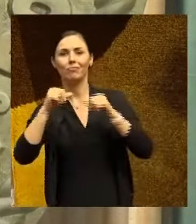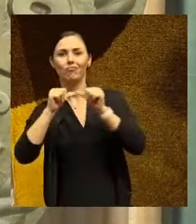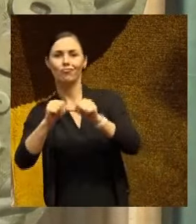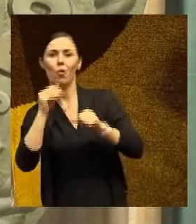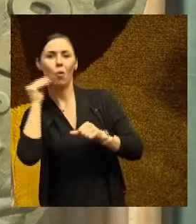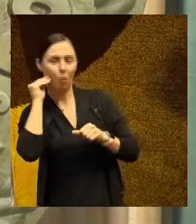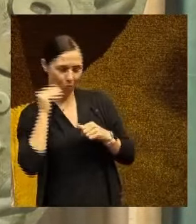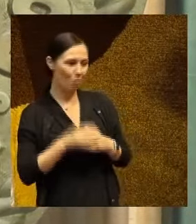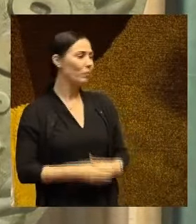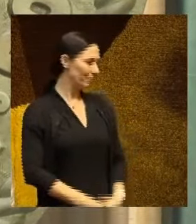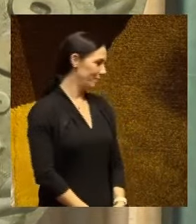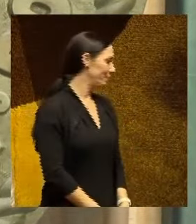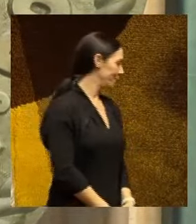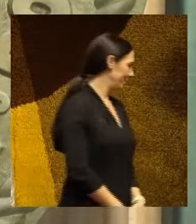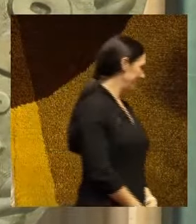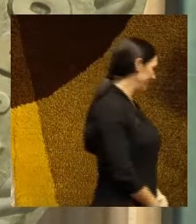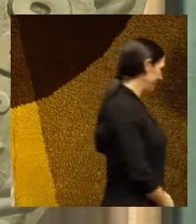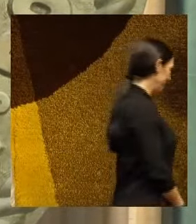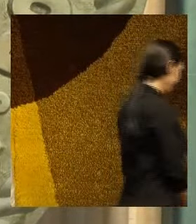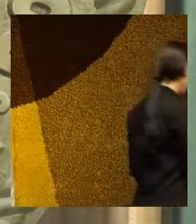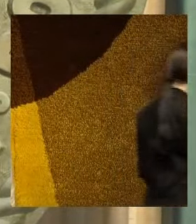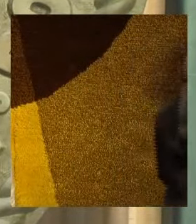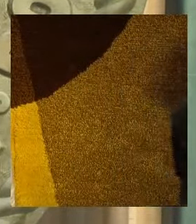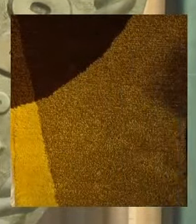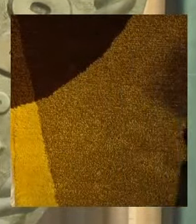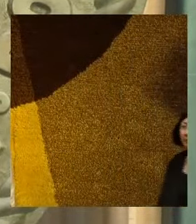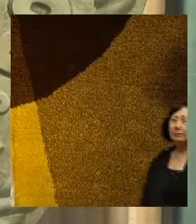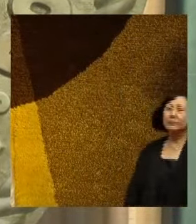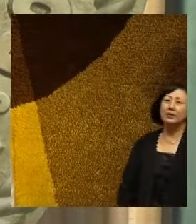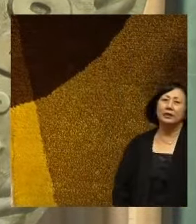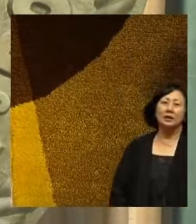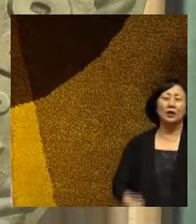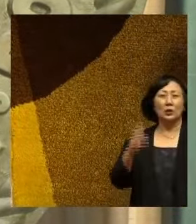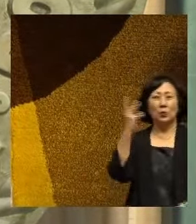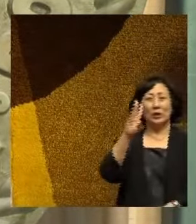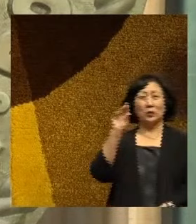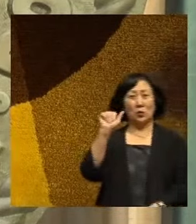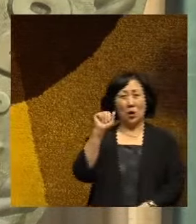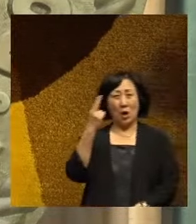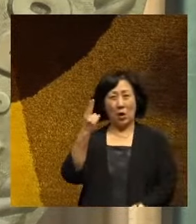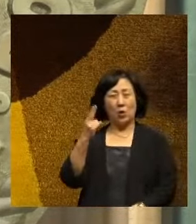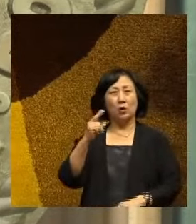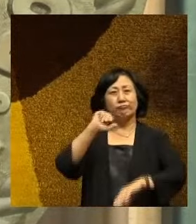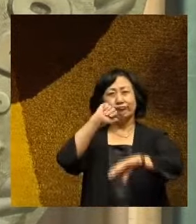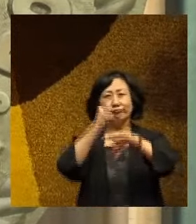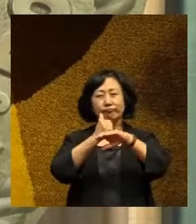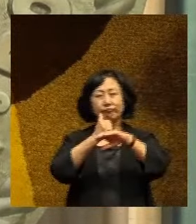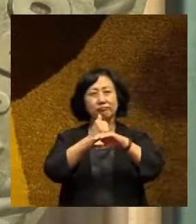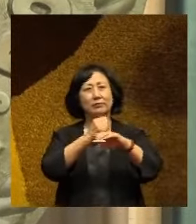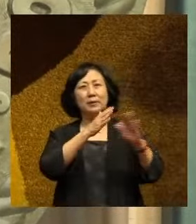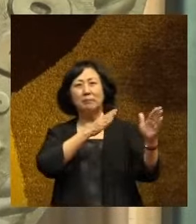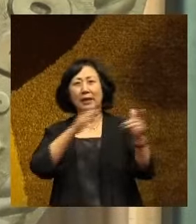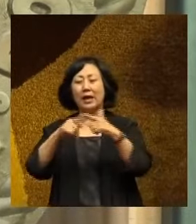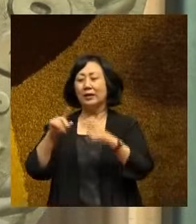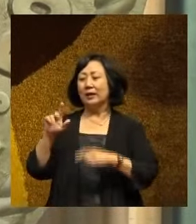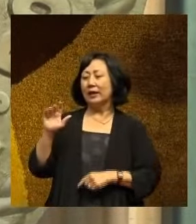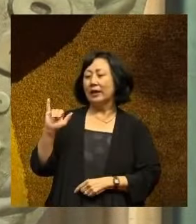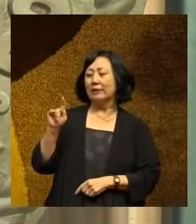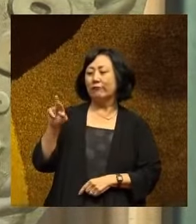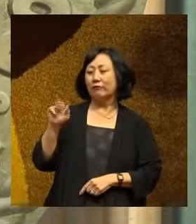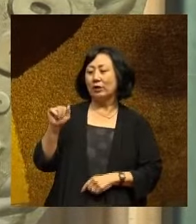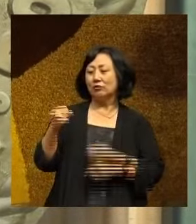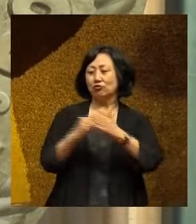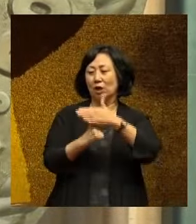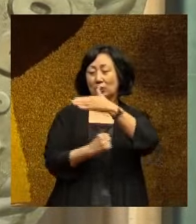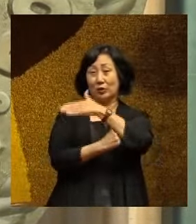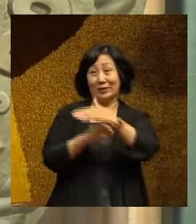proposed infrastructure development in West Oahu will allow us to greatly increase our inventory of